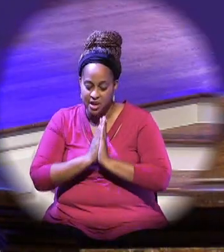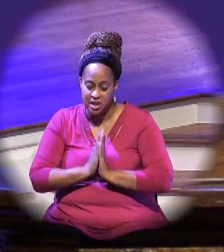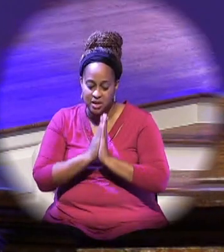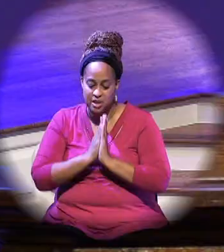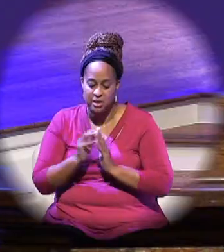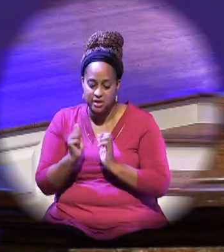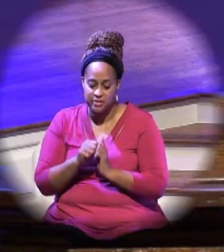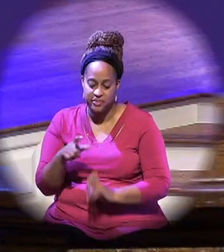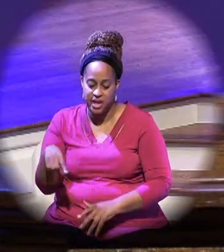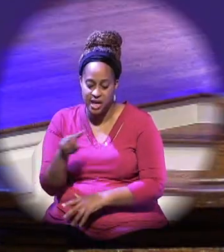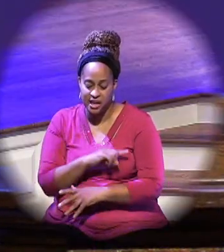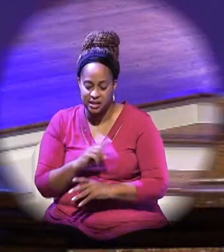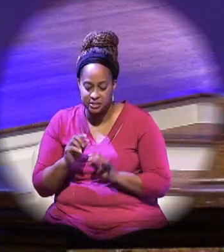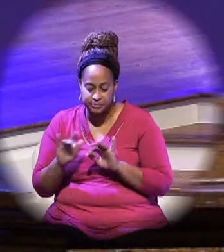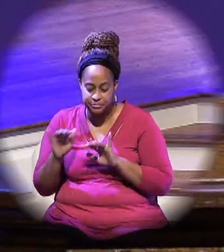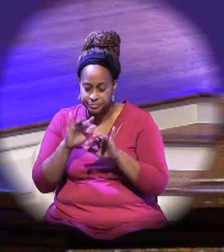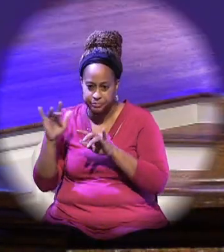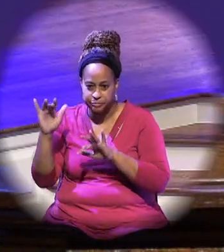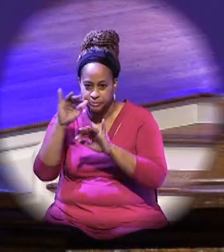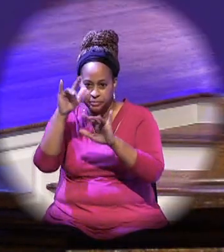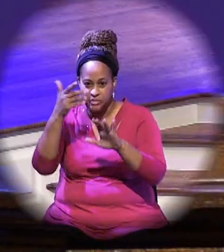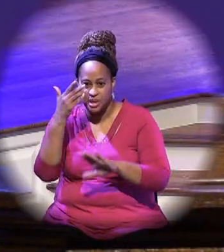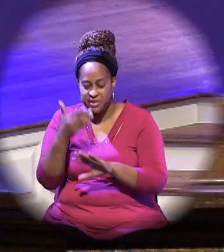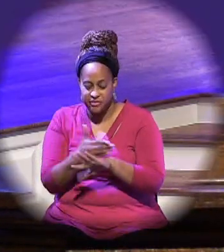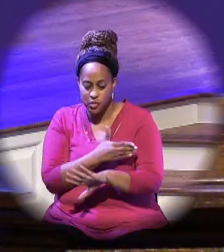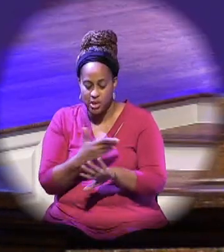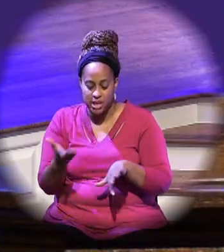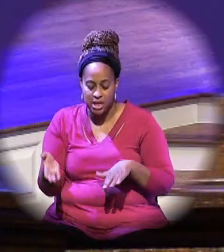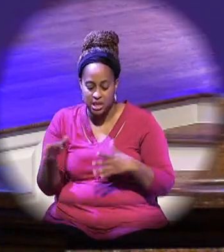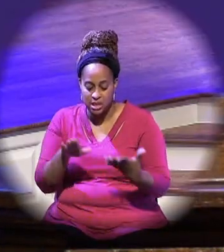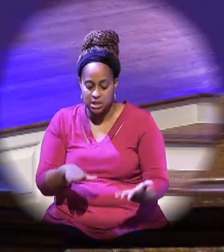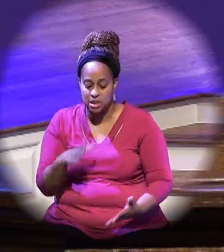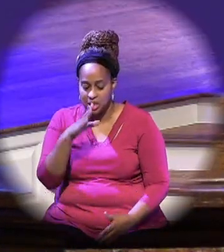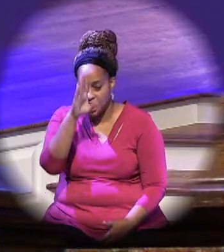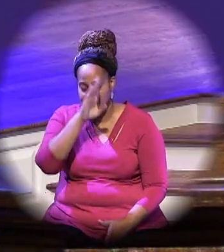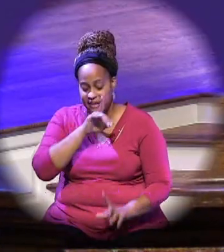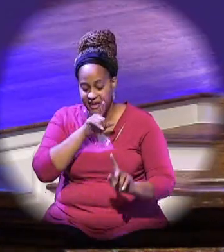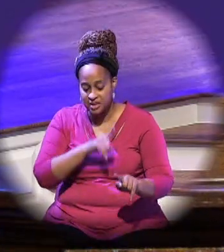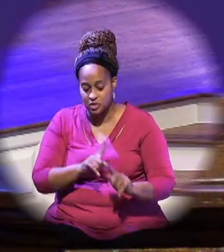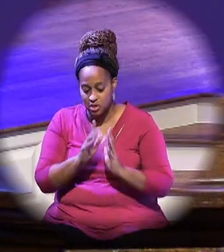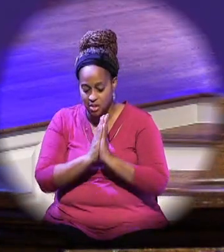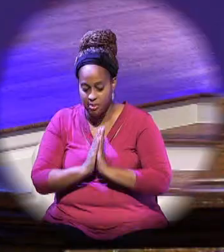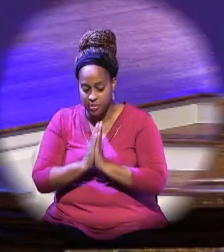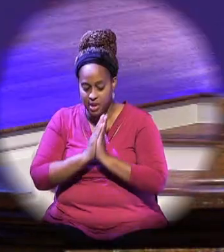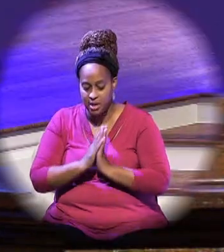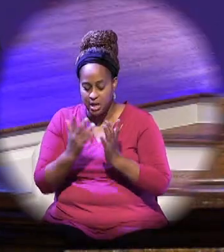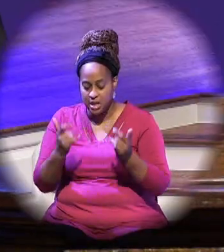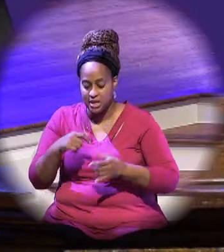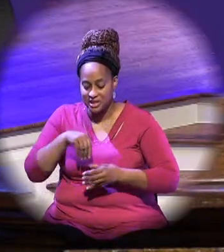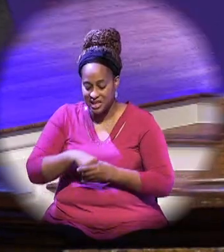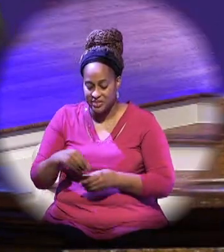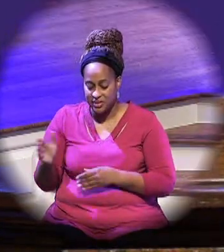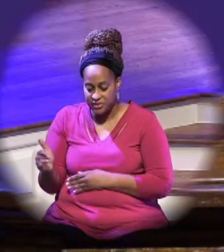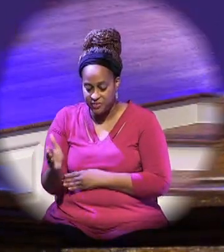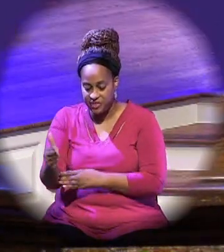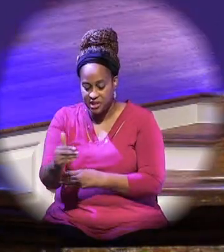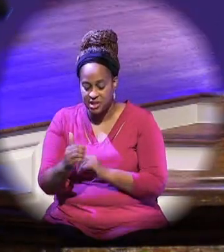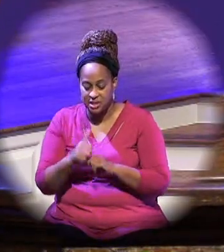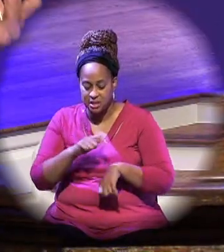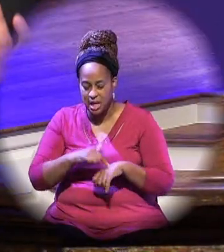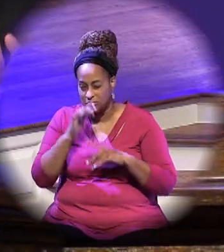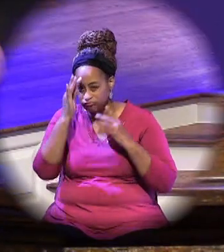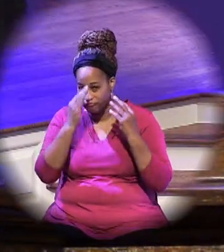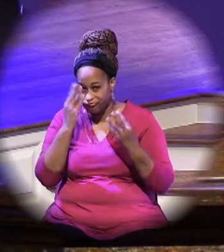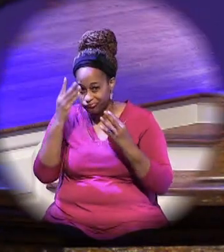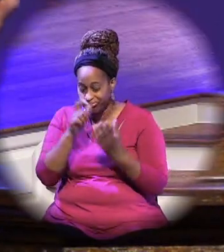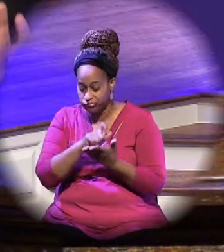that were just bubbles trickling up before he died. And yet God answered that prayer. Now that he's inside the fish and he has some time to reflect, he's